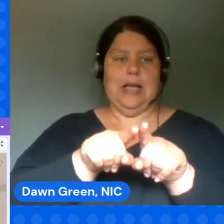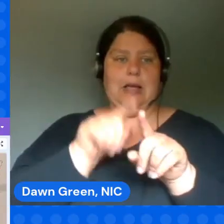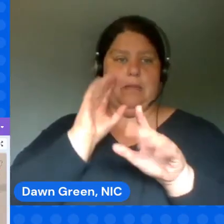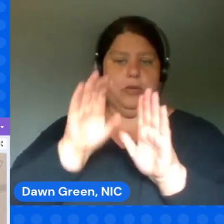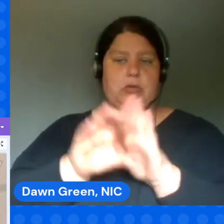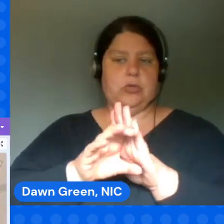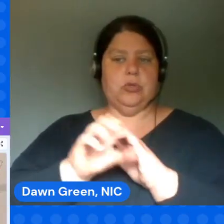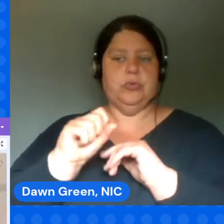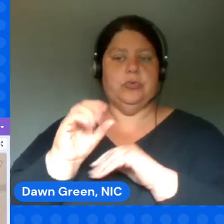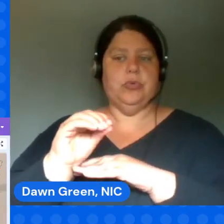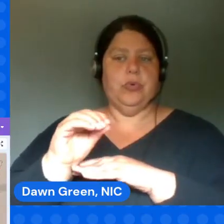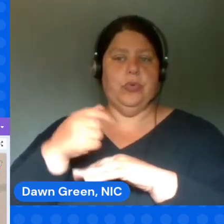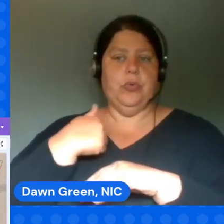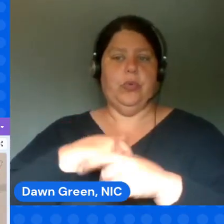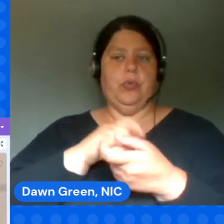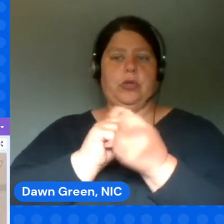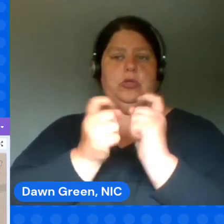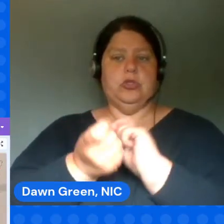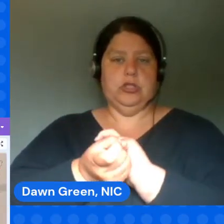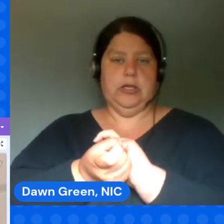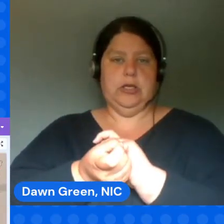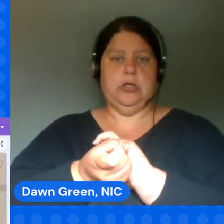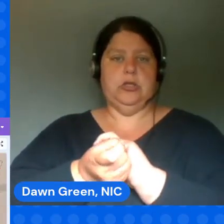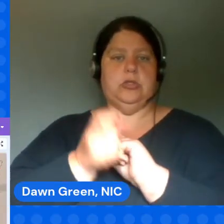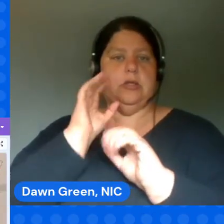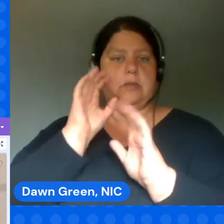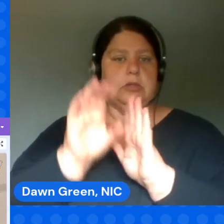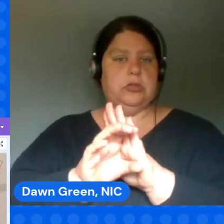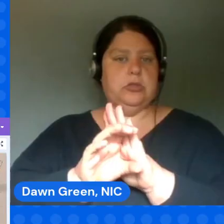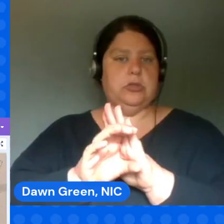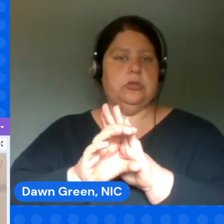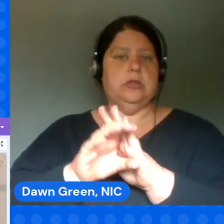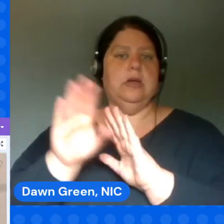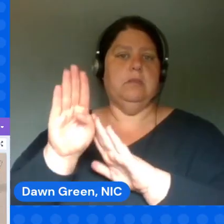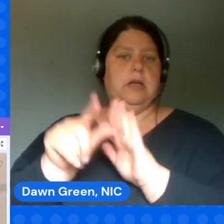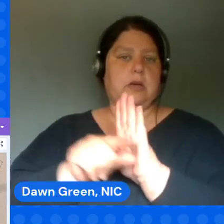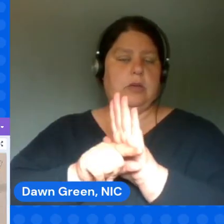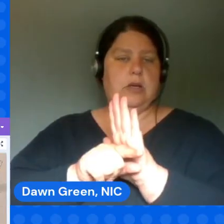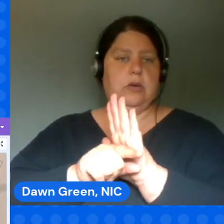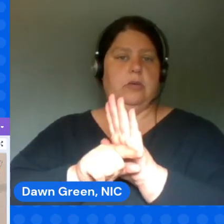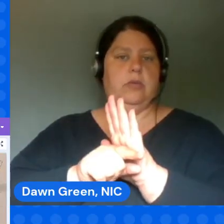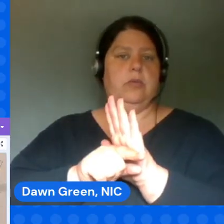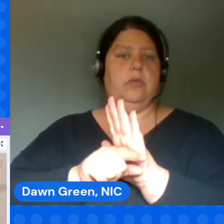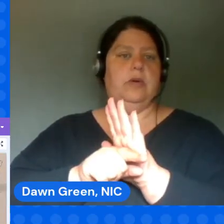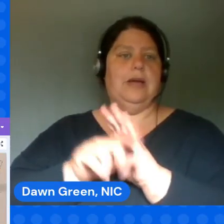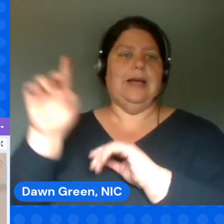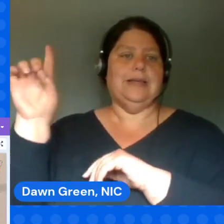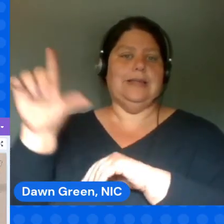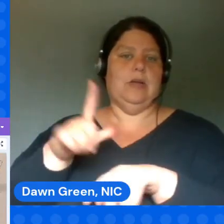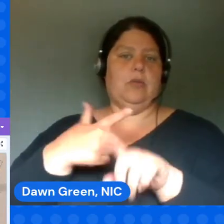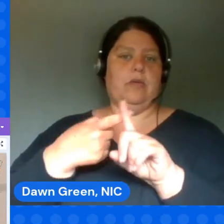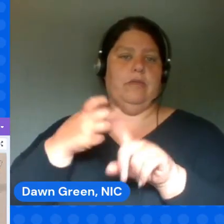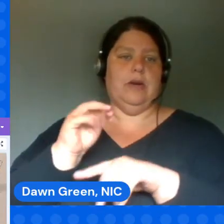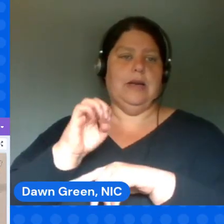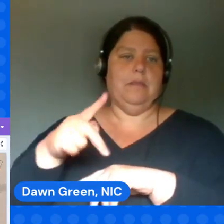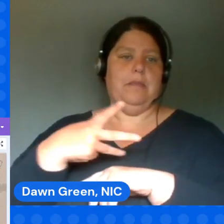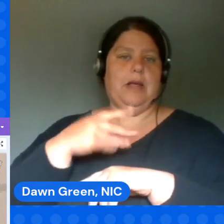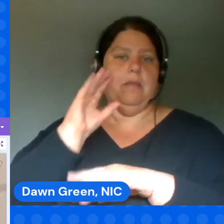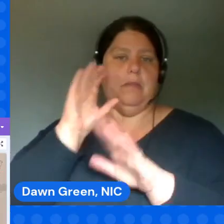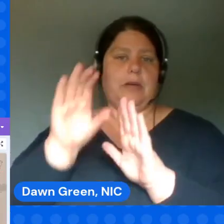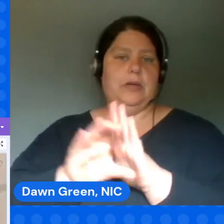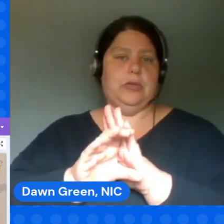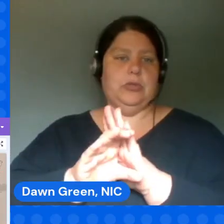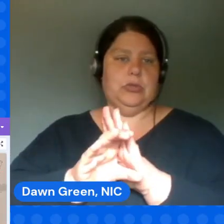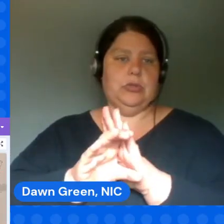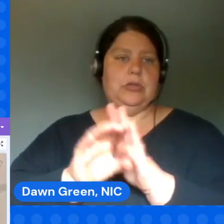so we're changing scenes, and those are backgrounds that again were downloaded, both the maps and the pictures that make